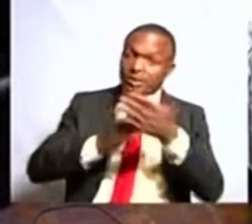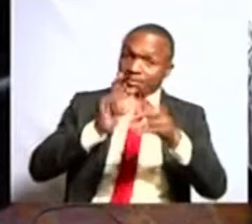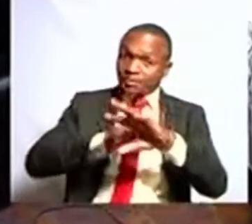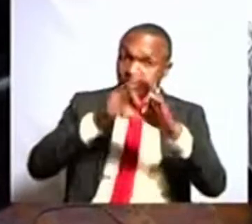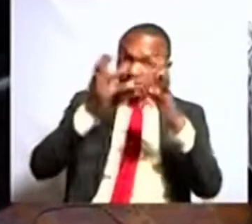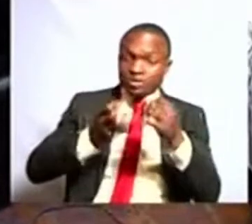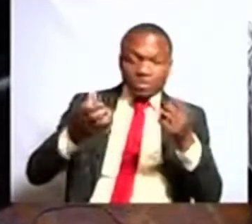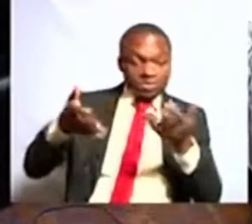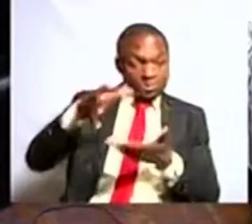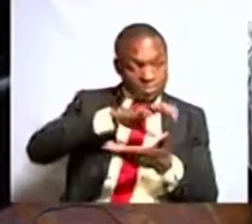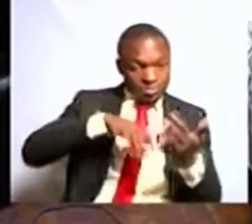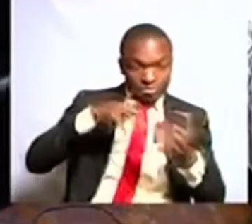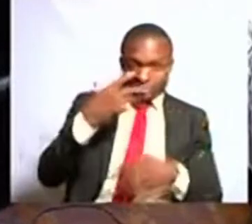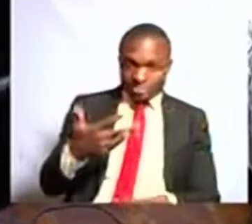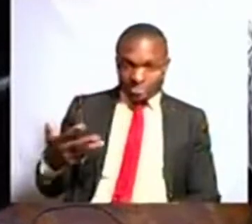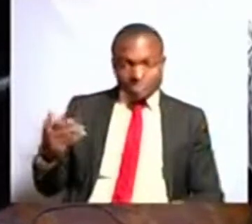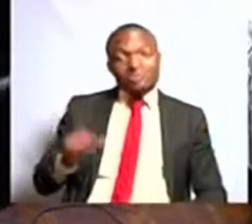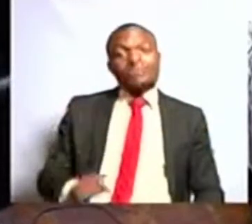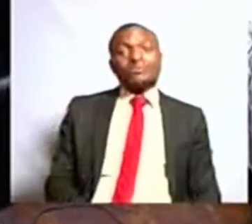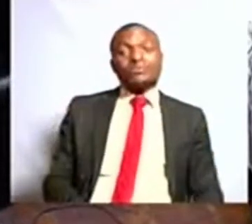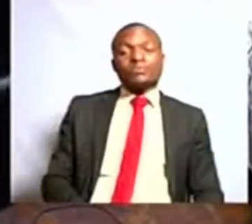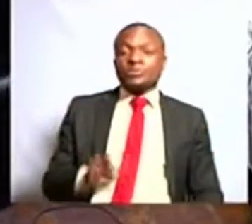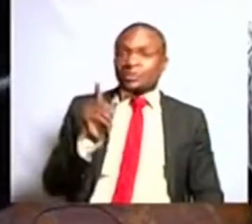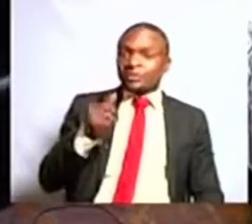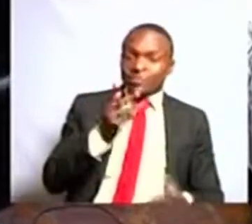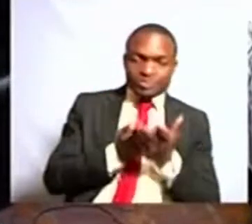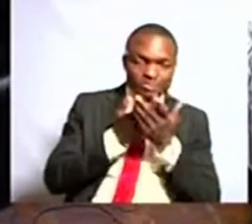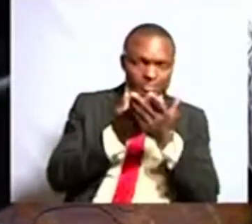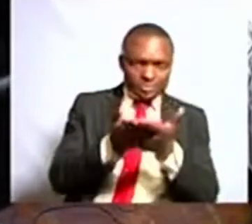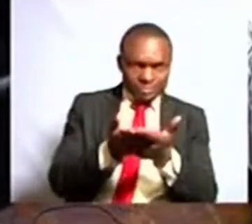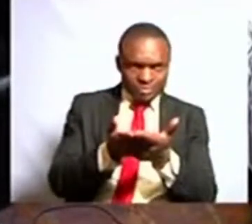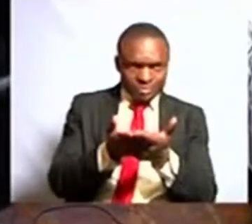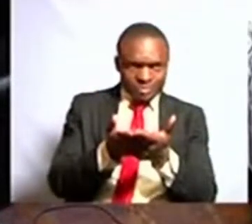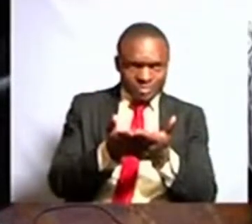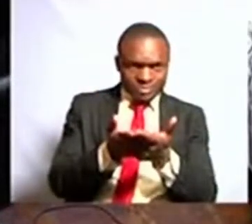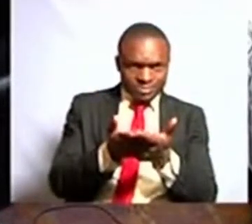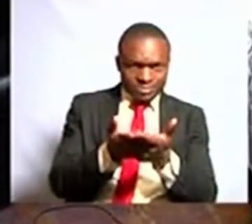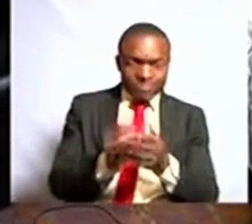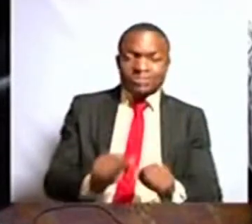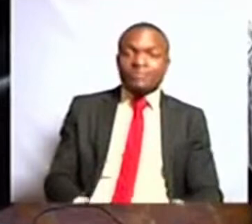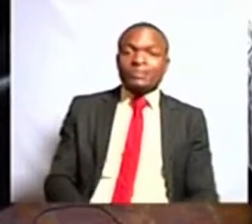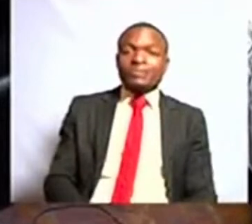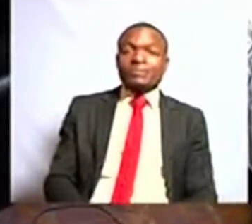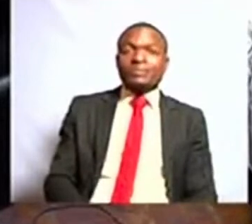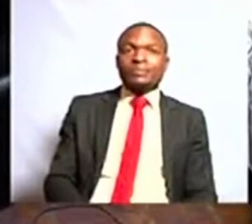want to complicate them. Like I submitted, the